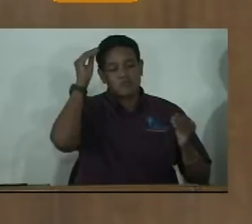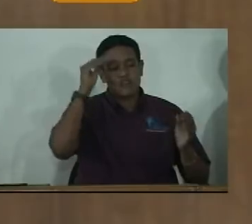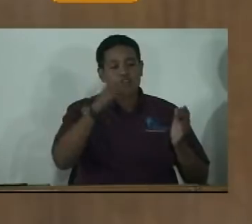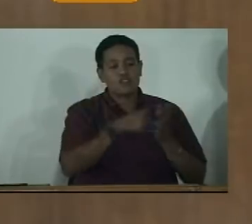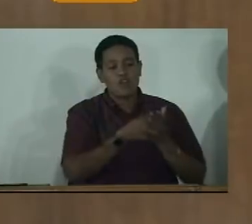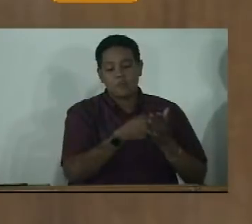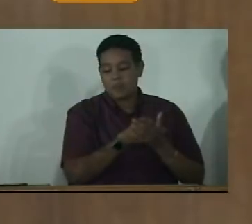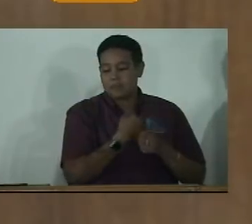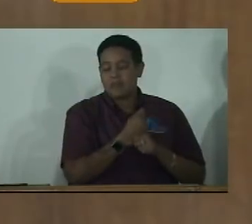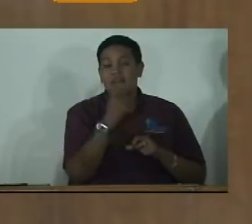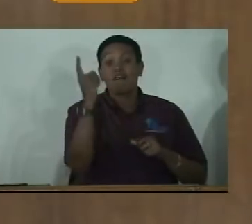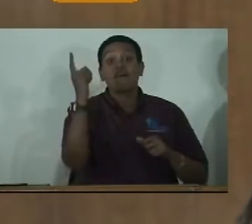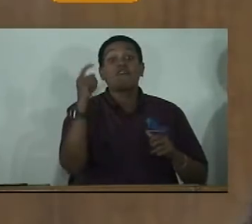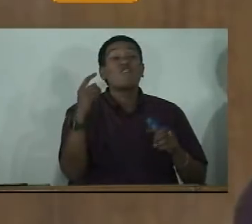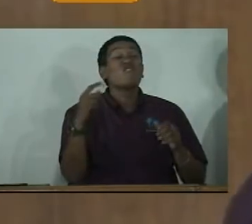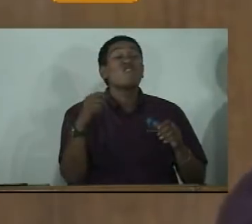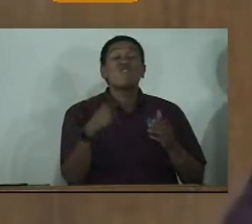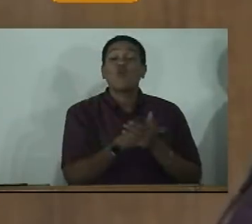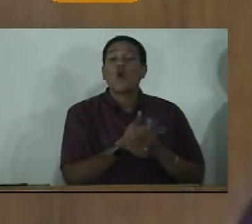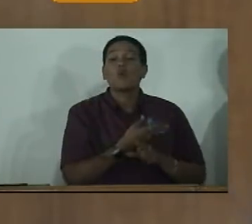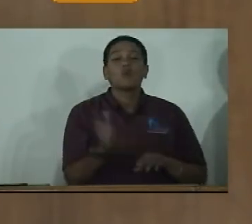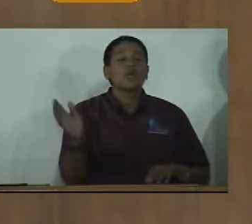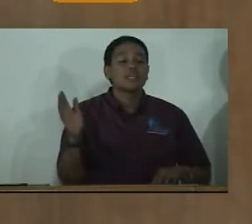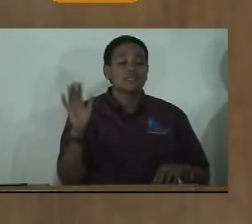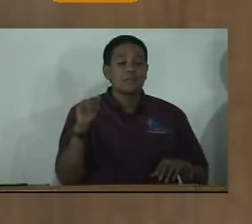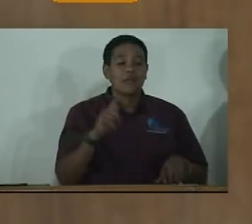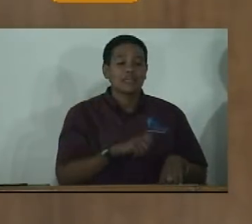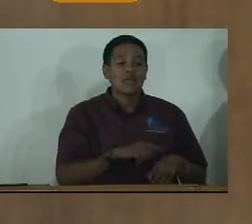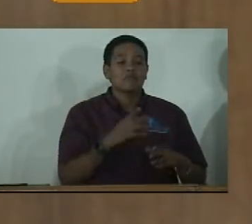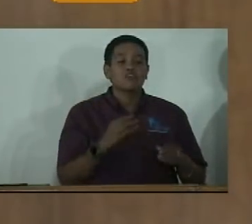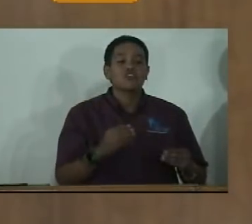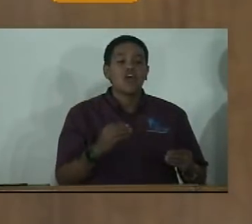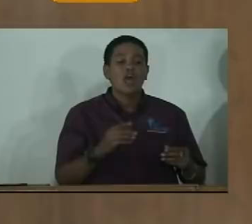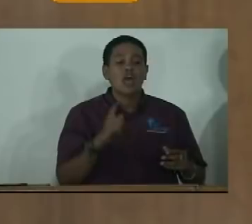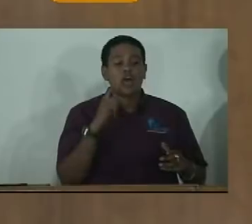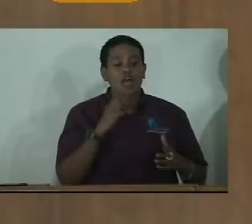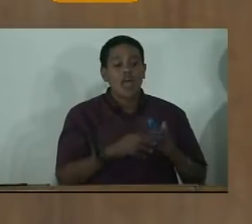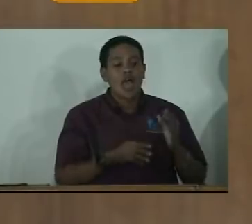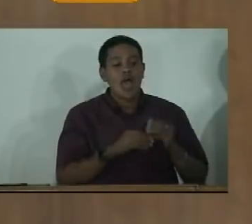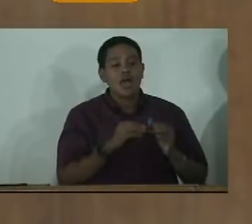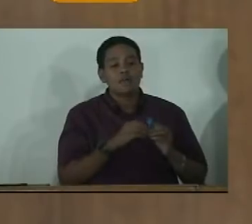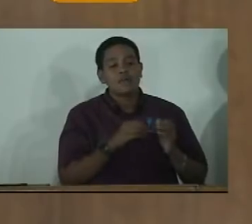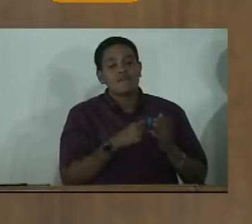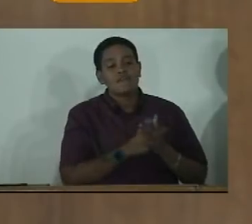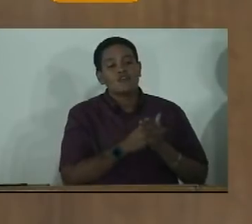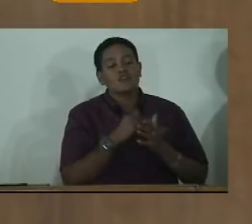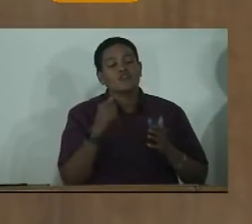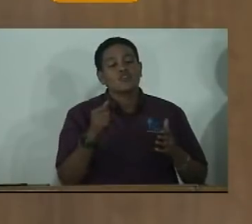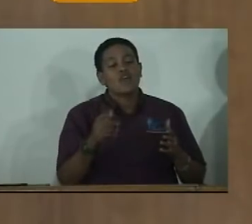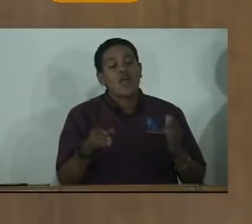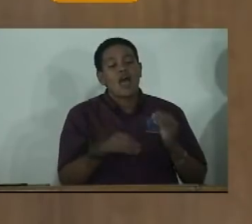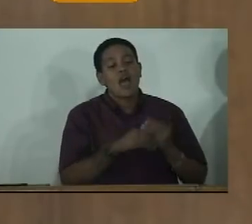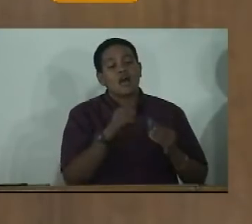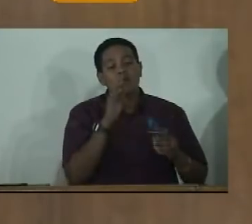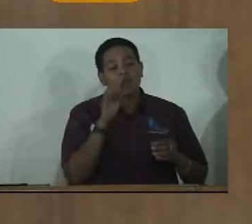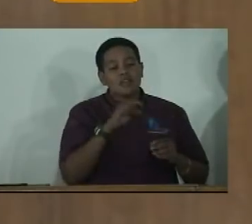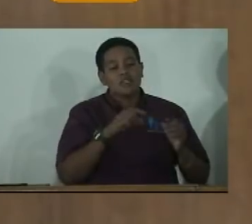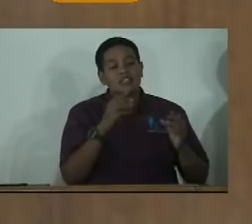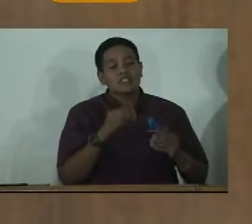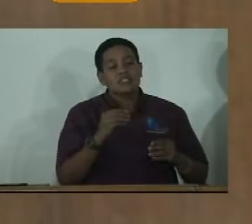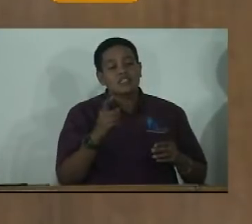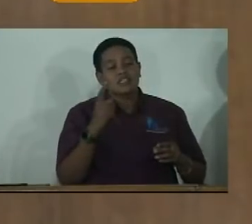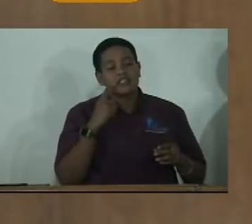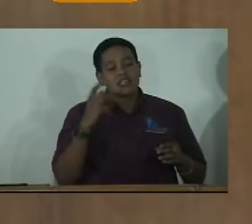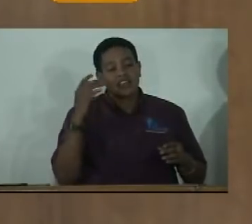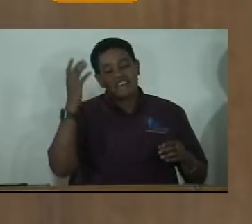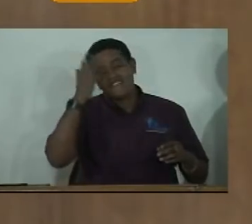waste. By the time you need it, it's too soft. You throw in some more flour, it's too tough. You throw in some more water, it's too soft. Then your face and your